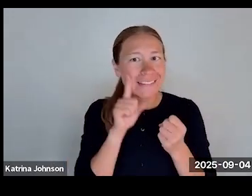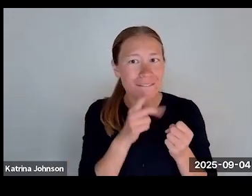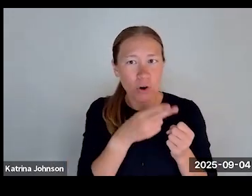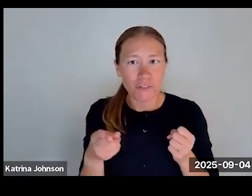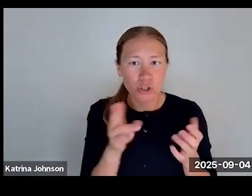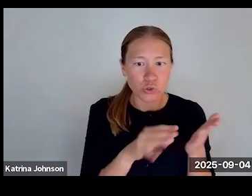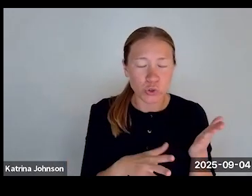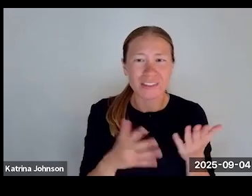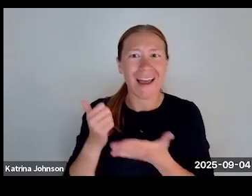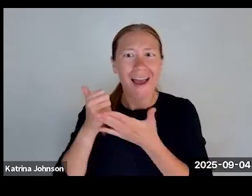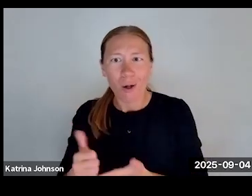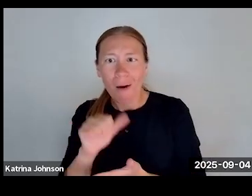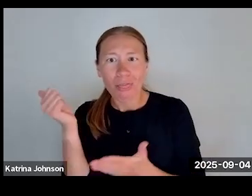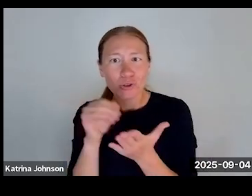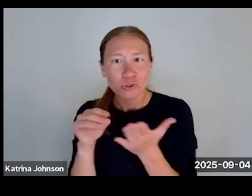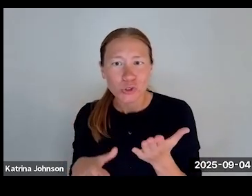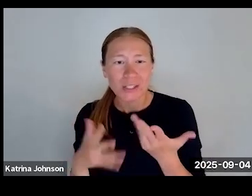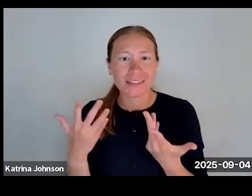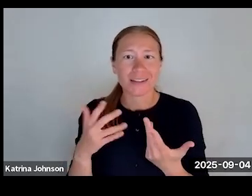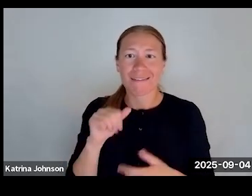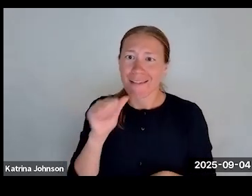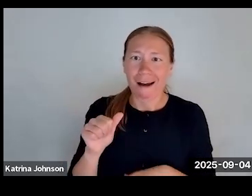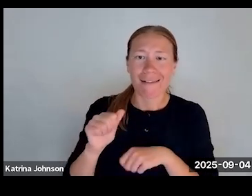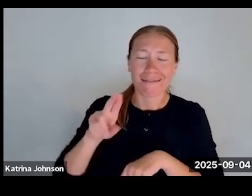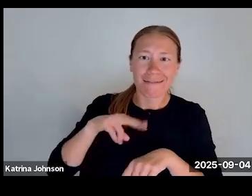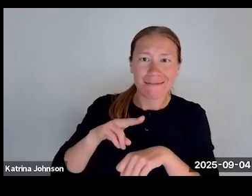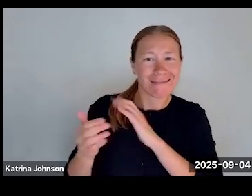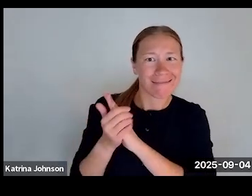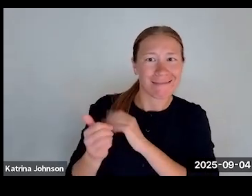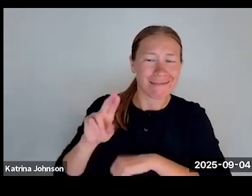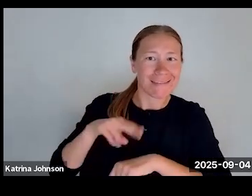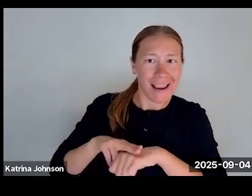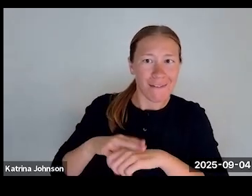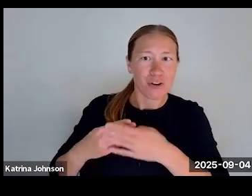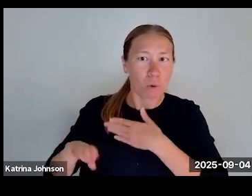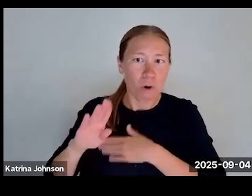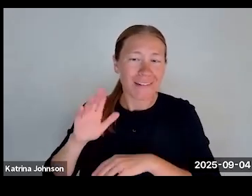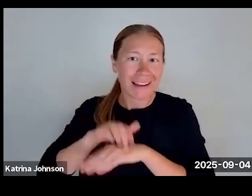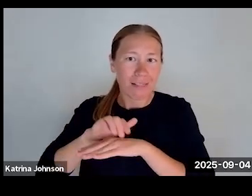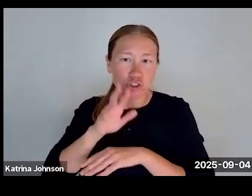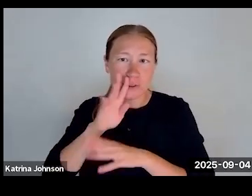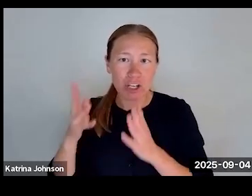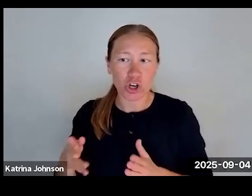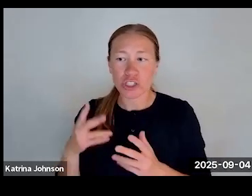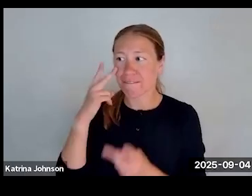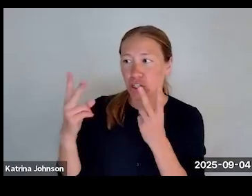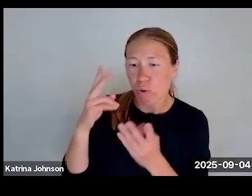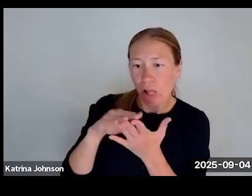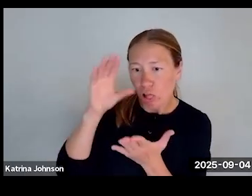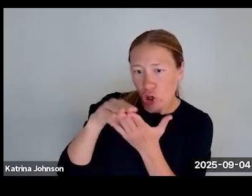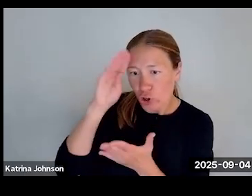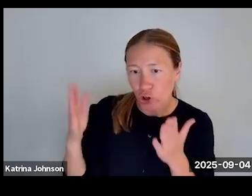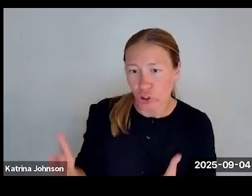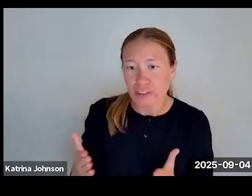speakers, students watching in noisy environments, or anyone who learns better visually. Accessibility